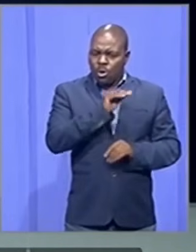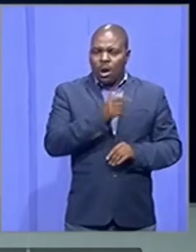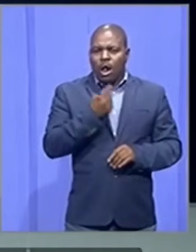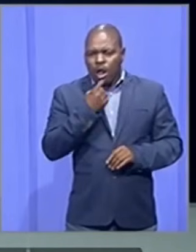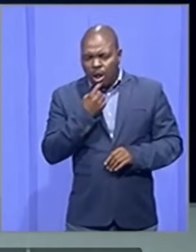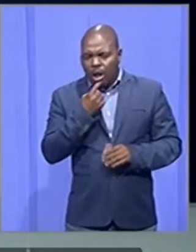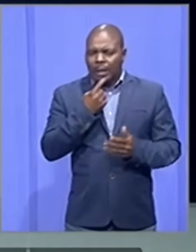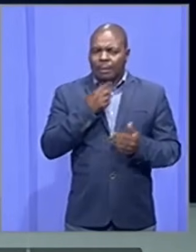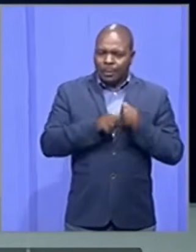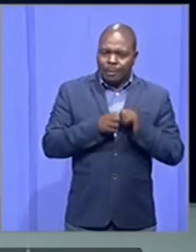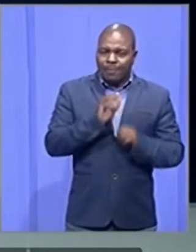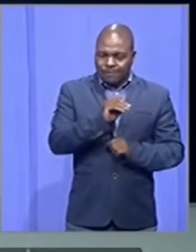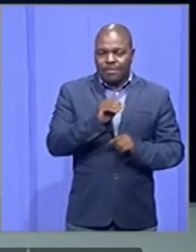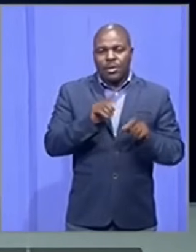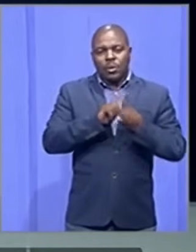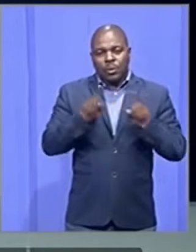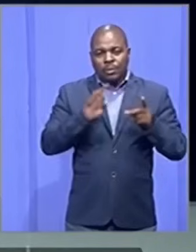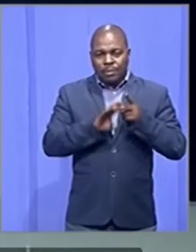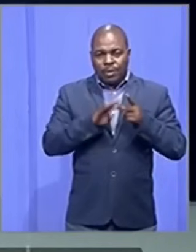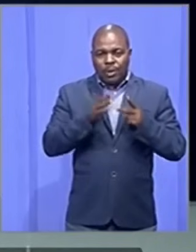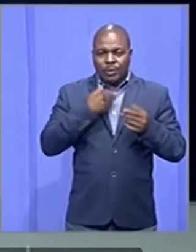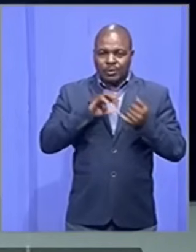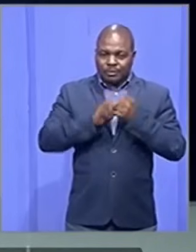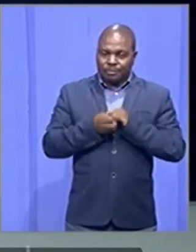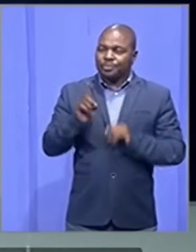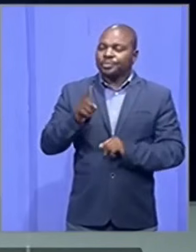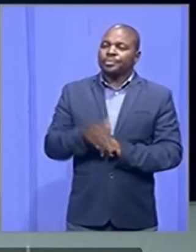tla be re leka ho tsoa re kene